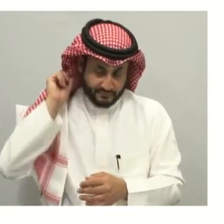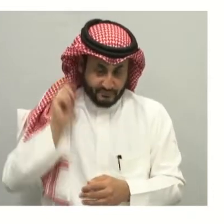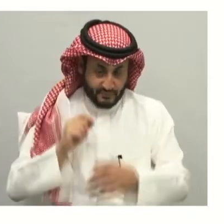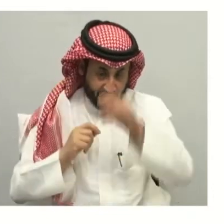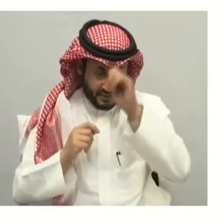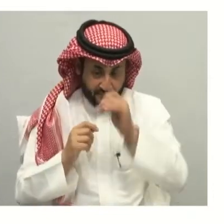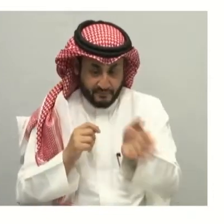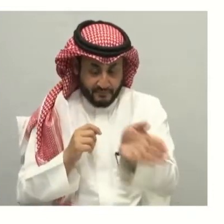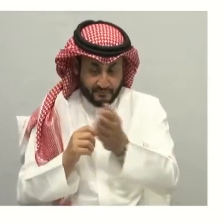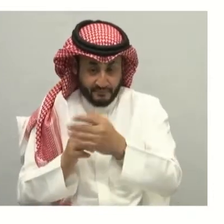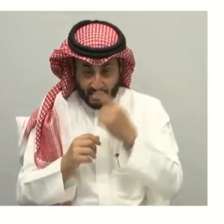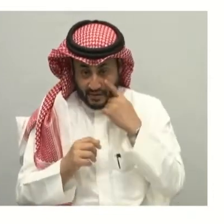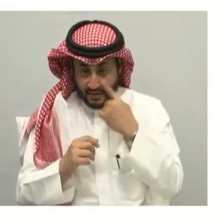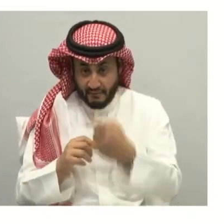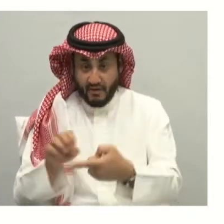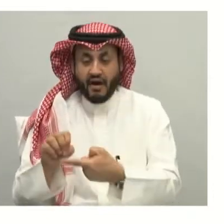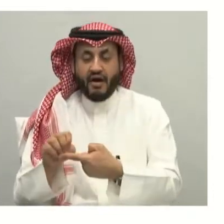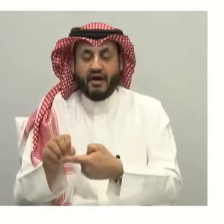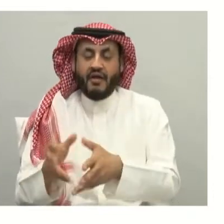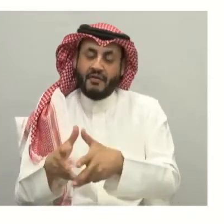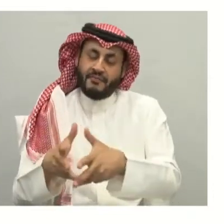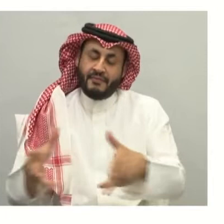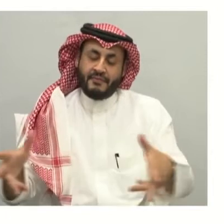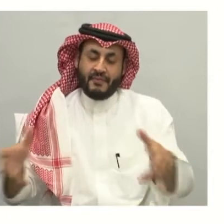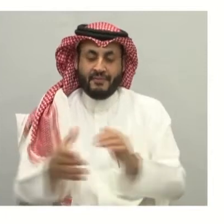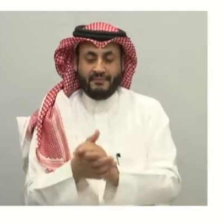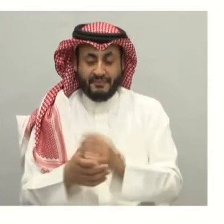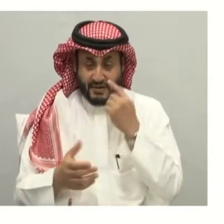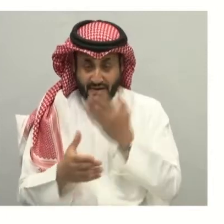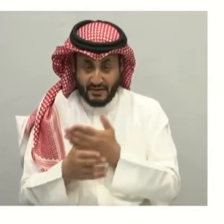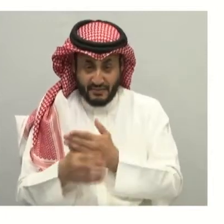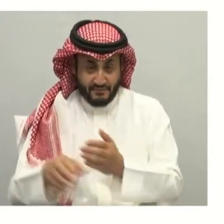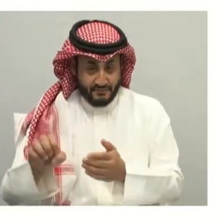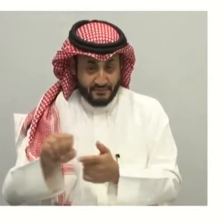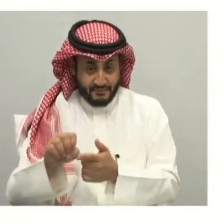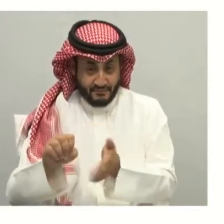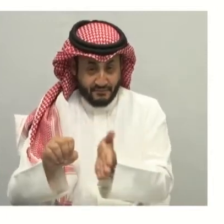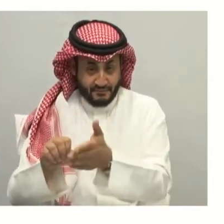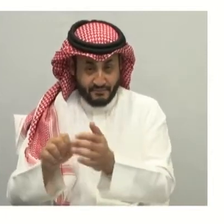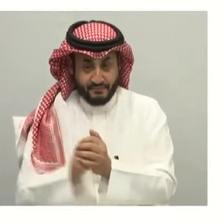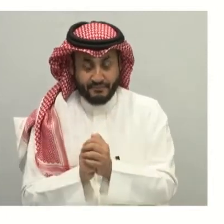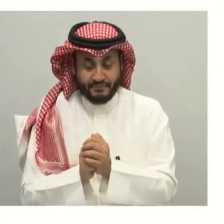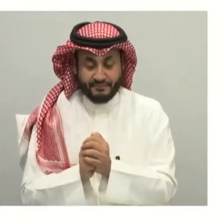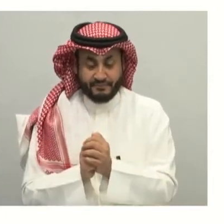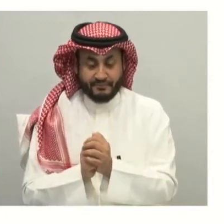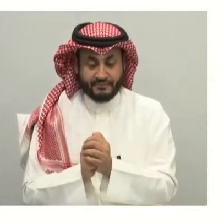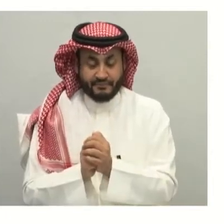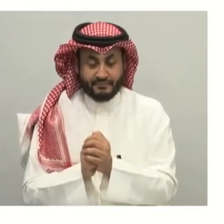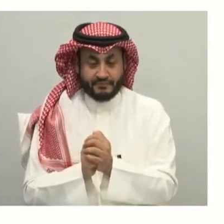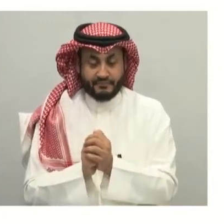Let's continue reading more words, boys and girls. This one is The letter